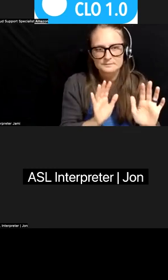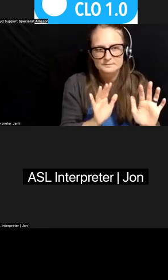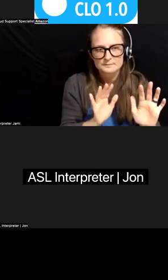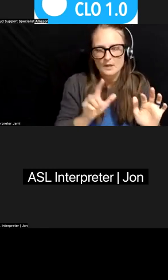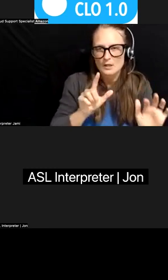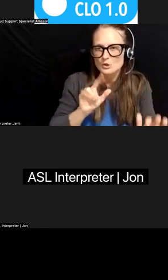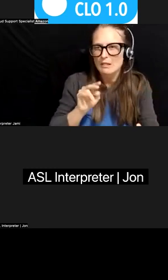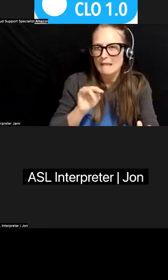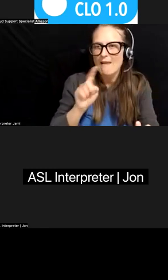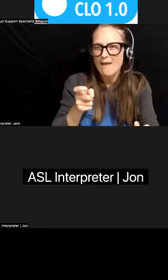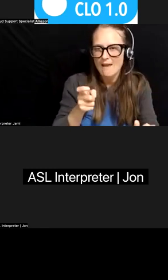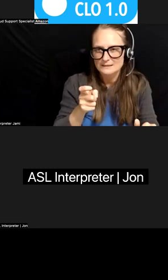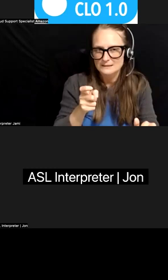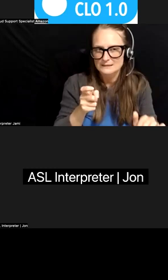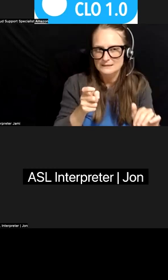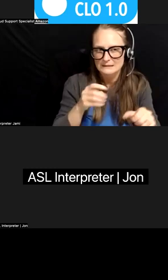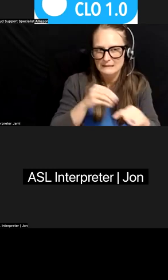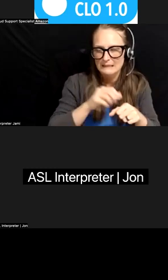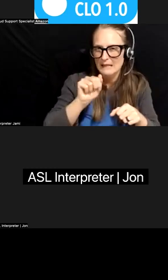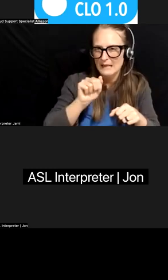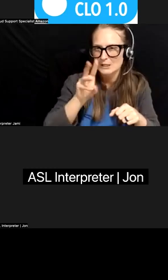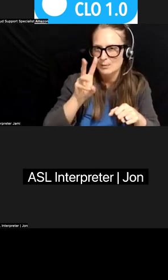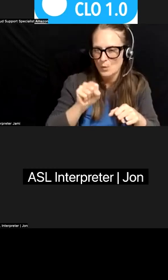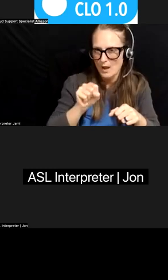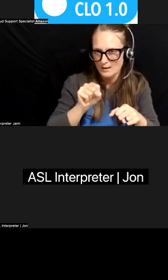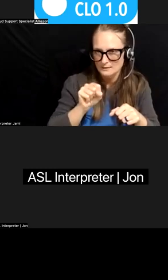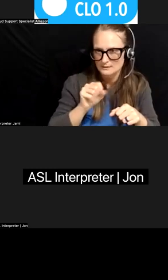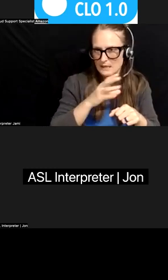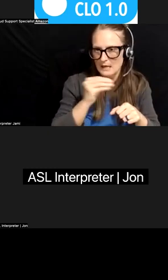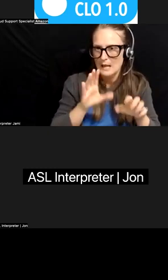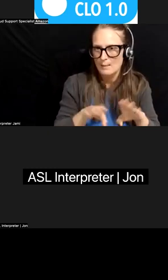I'm dropping in AWS, and I'm opening up